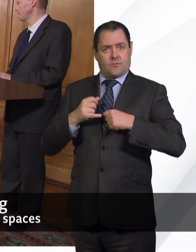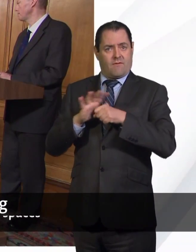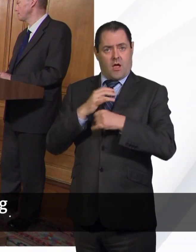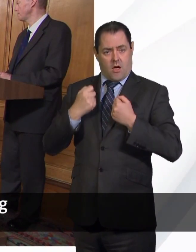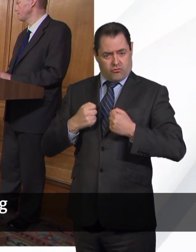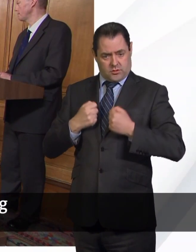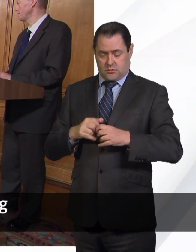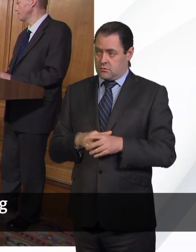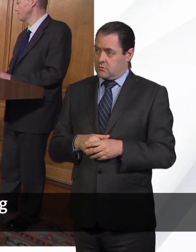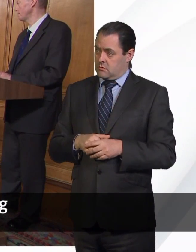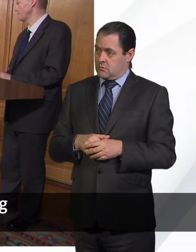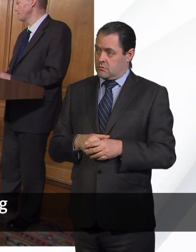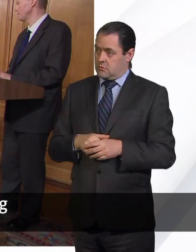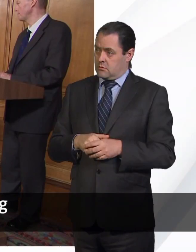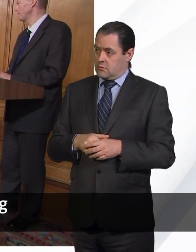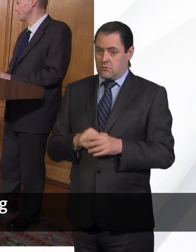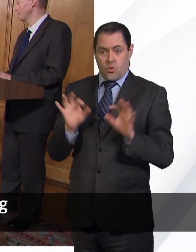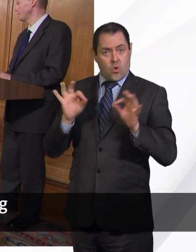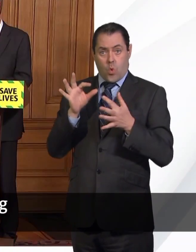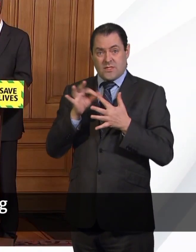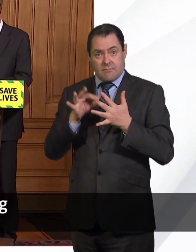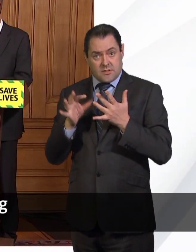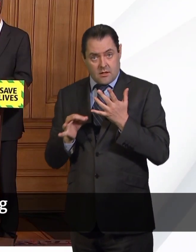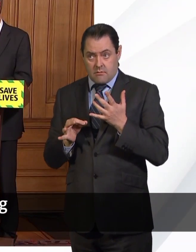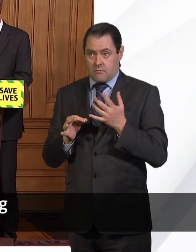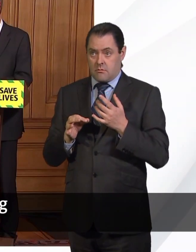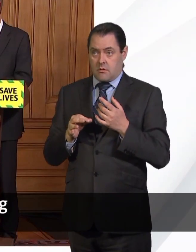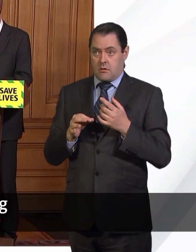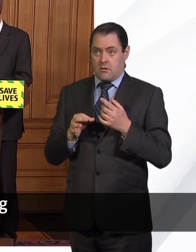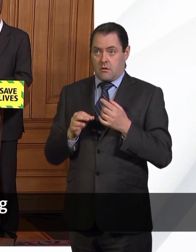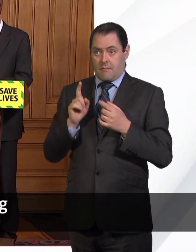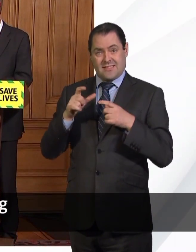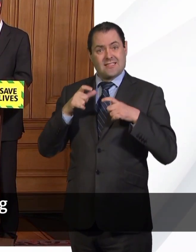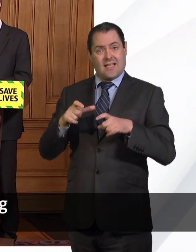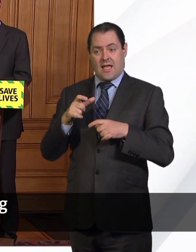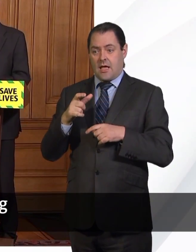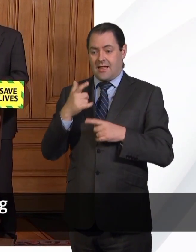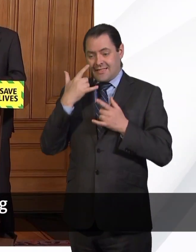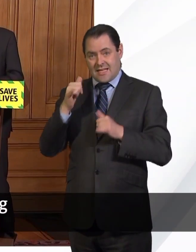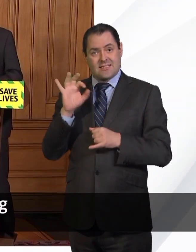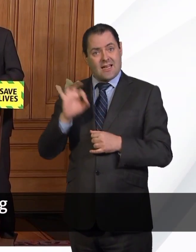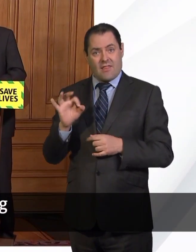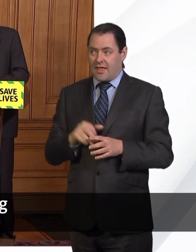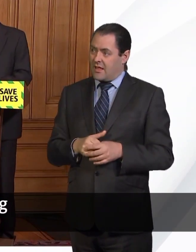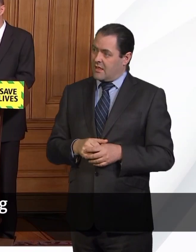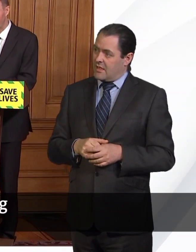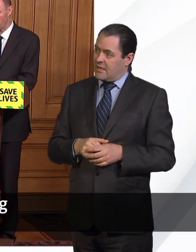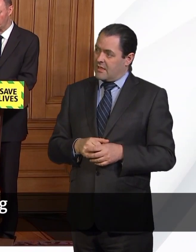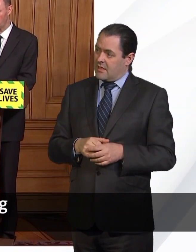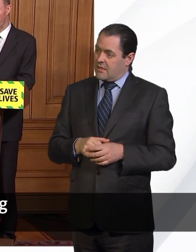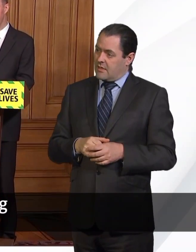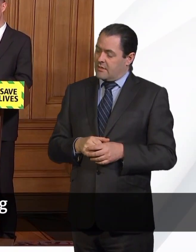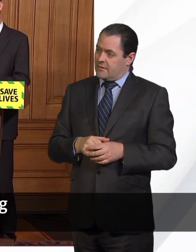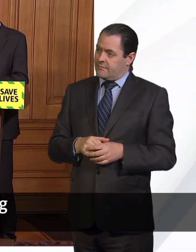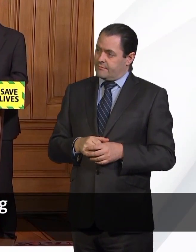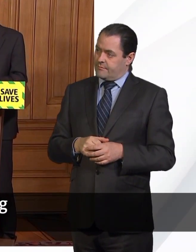and not have symptoms, but also continue to test negative for the virus?